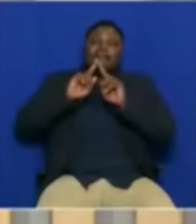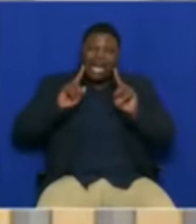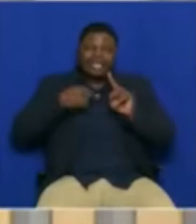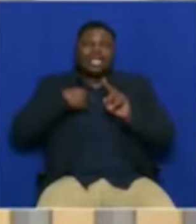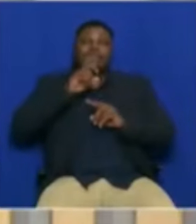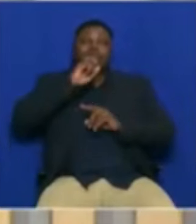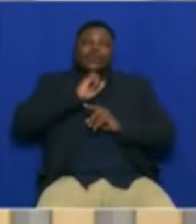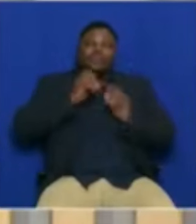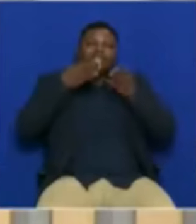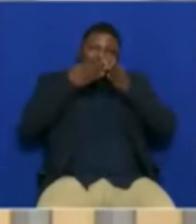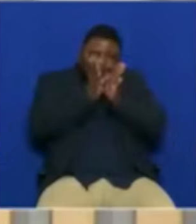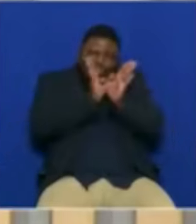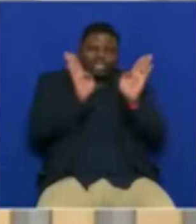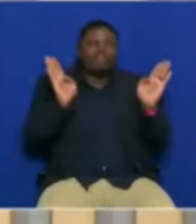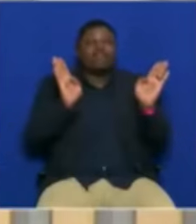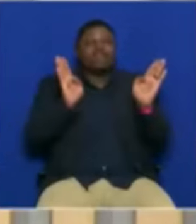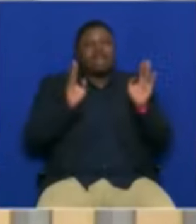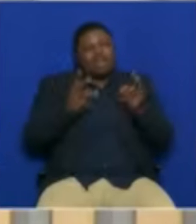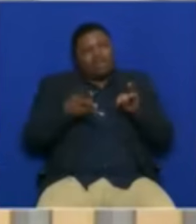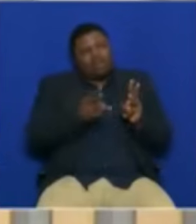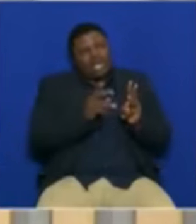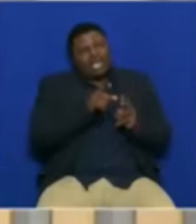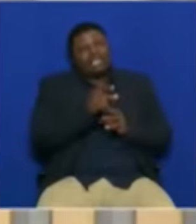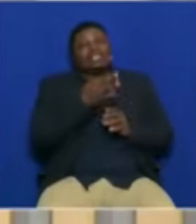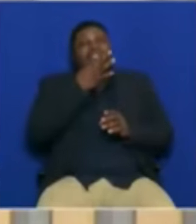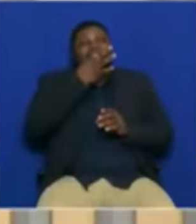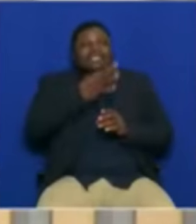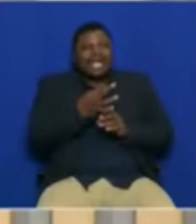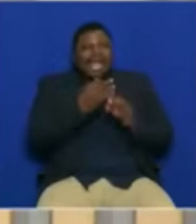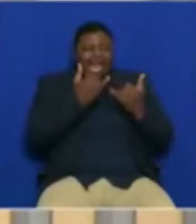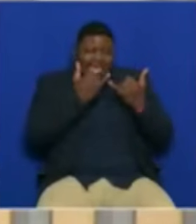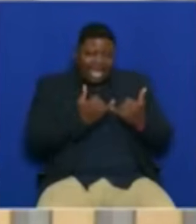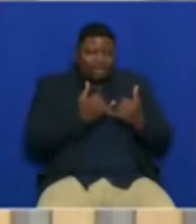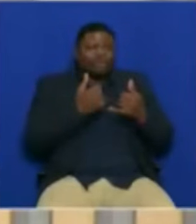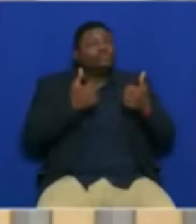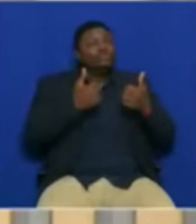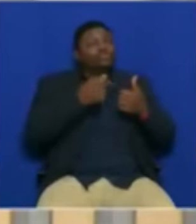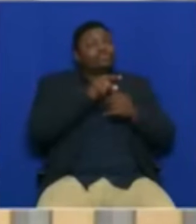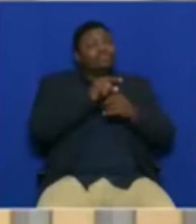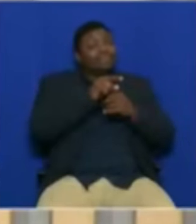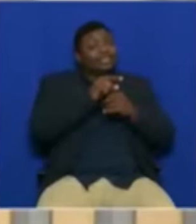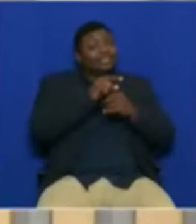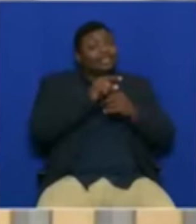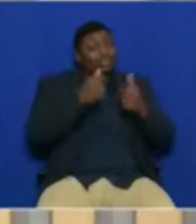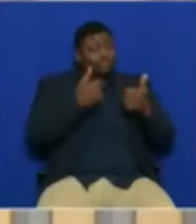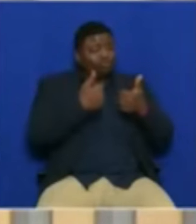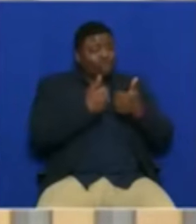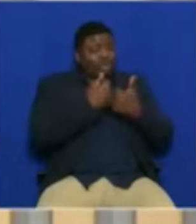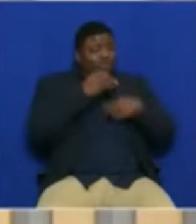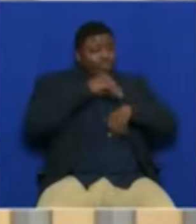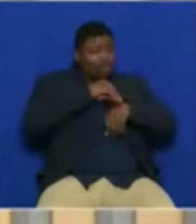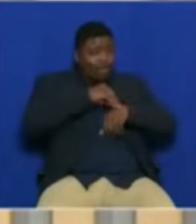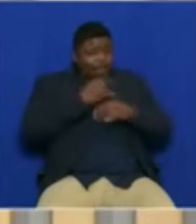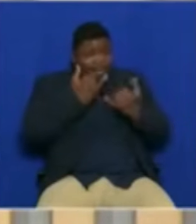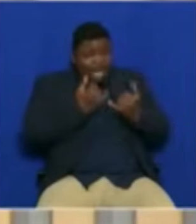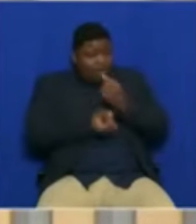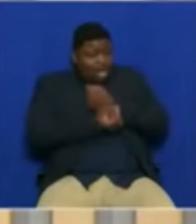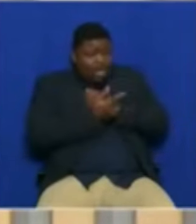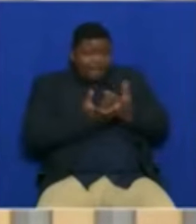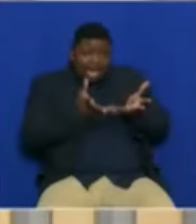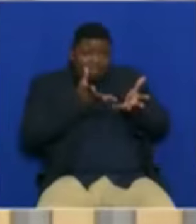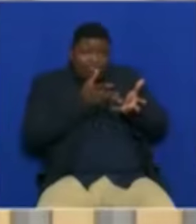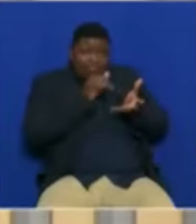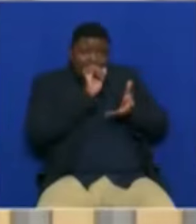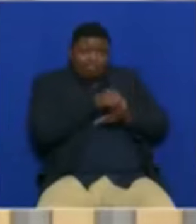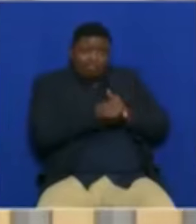the situation. And now when we come to the panel, that the panel has been properly constituted, what I'm